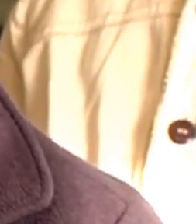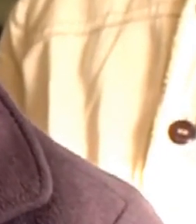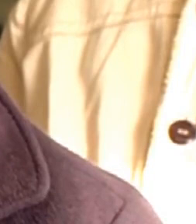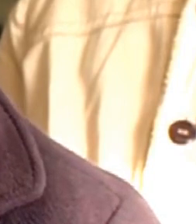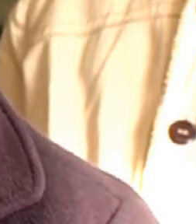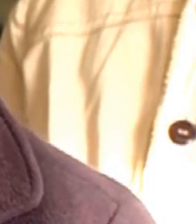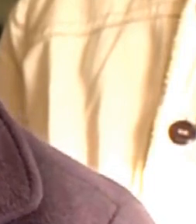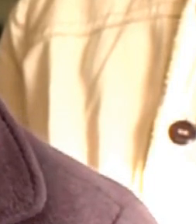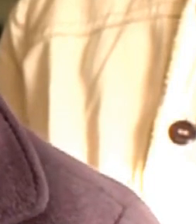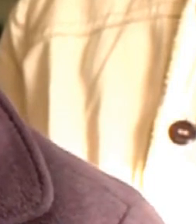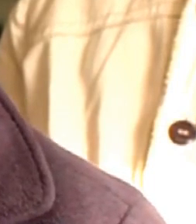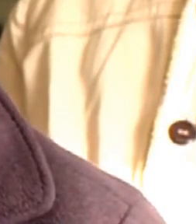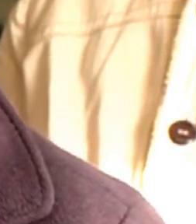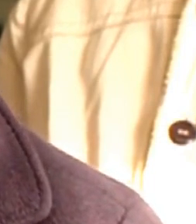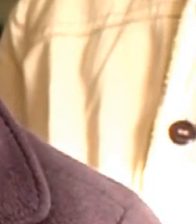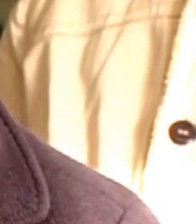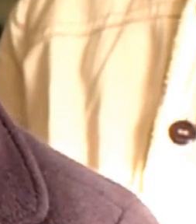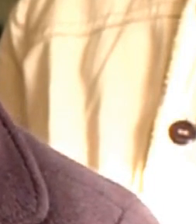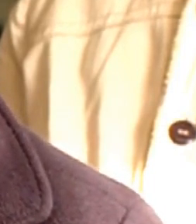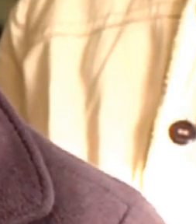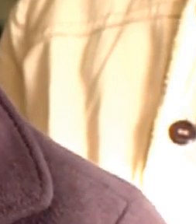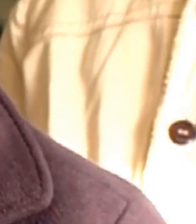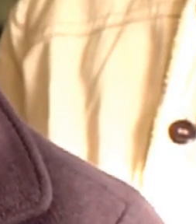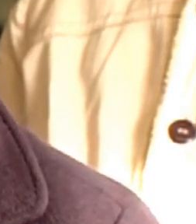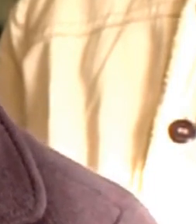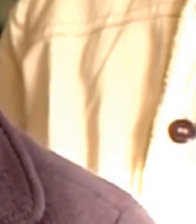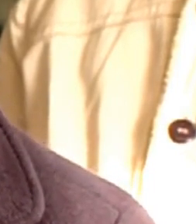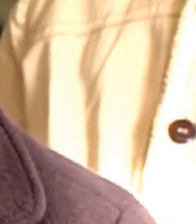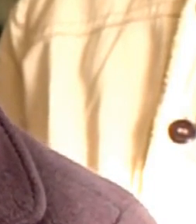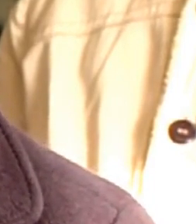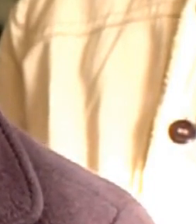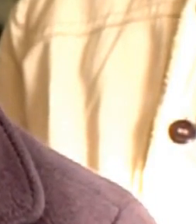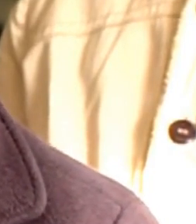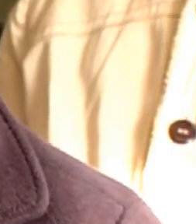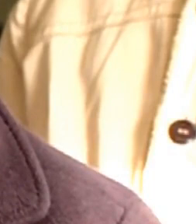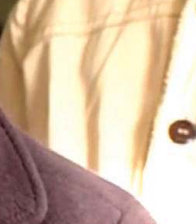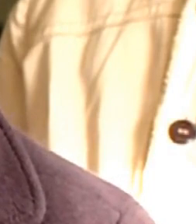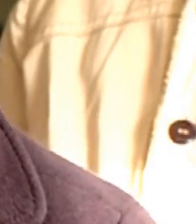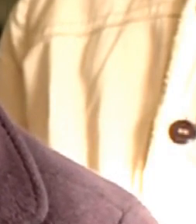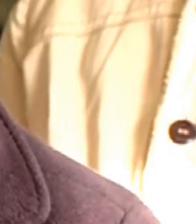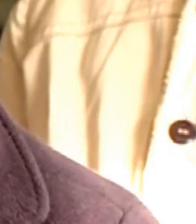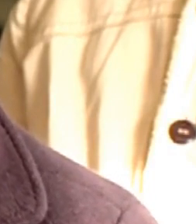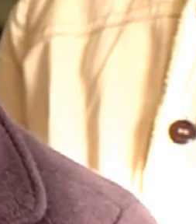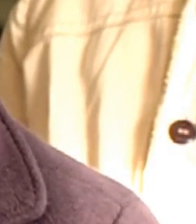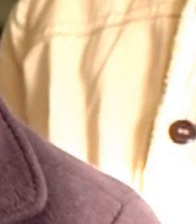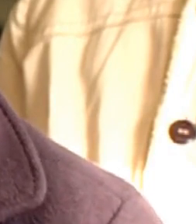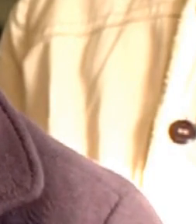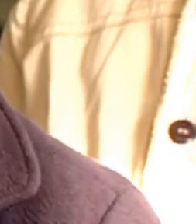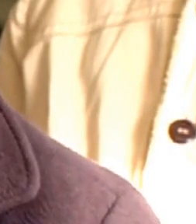igazi kakhulu kwisimo esenzekileyo komnye wekoligi yethu umama